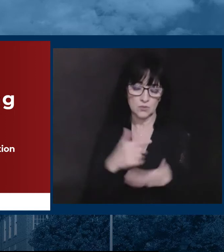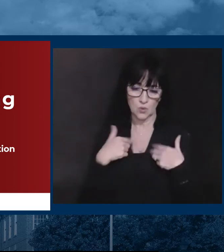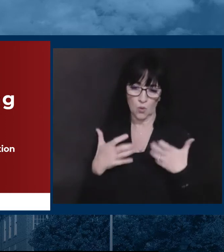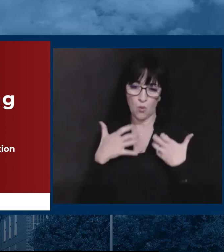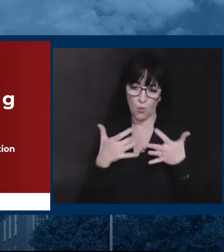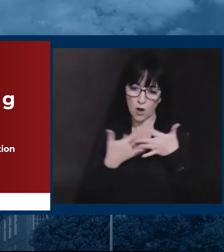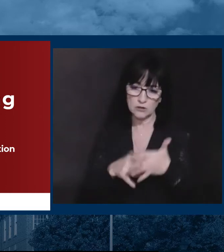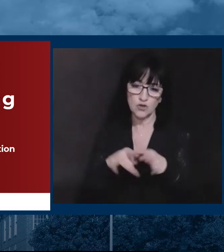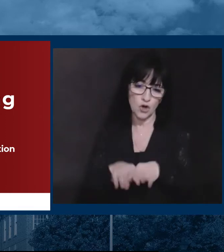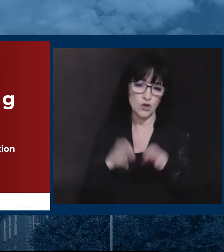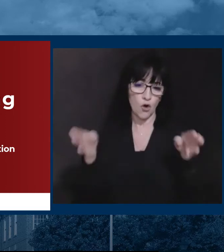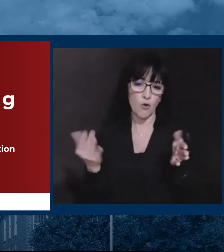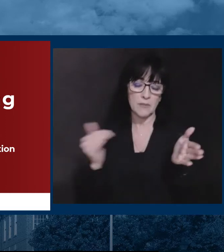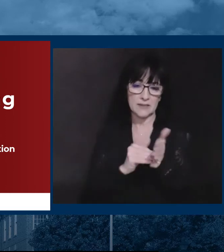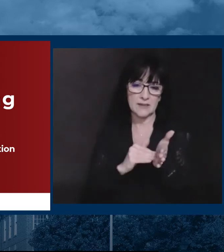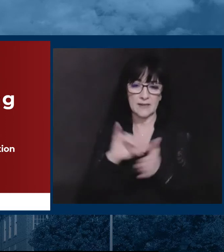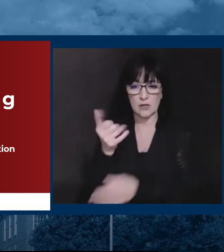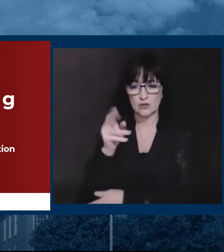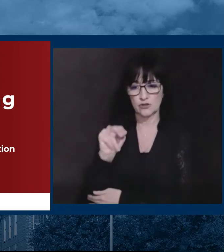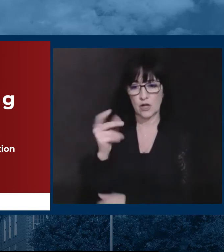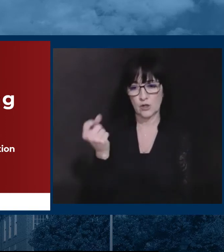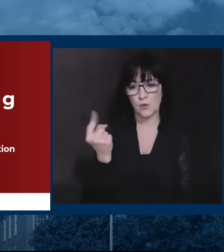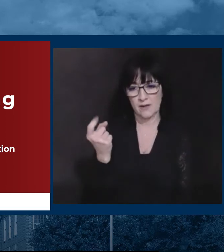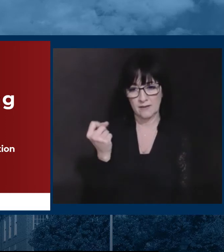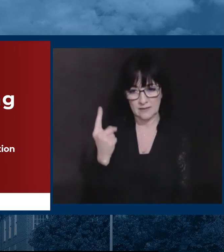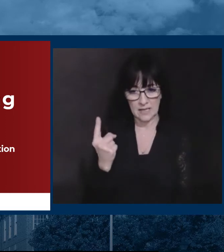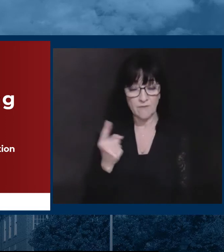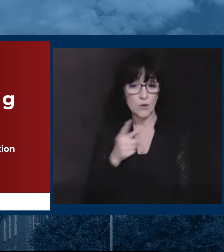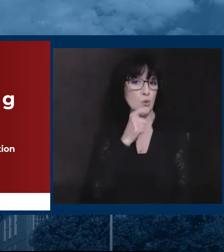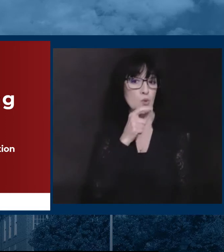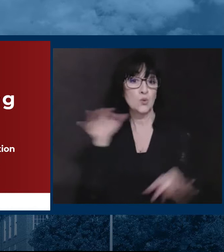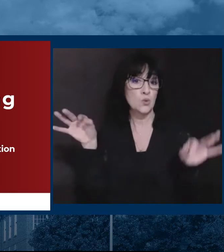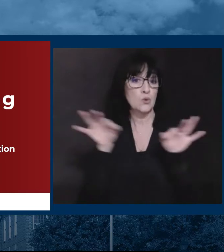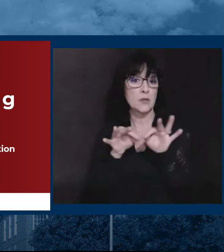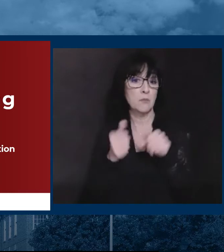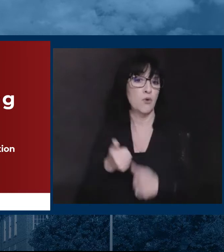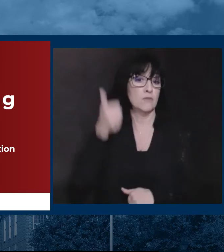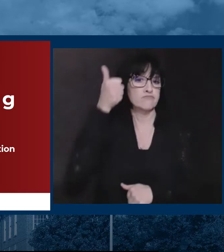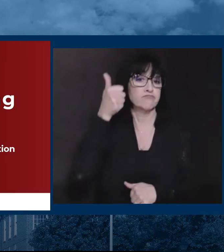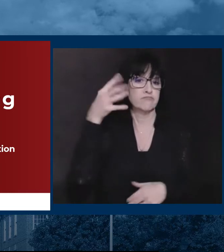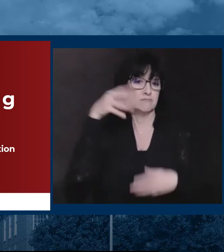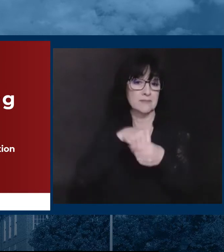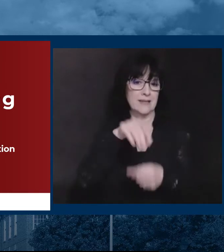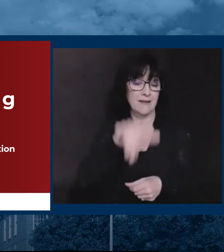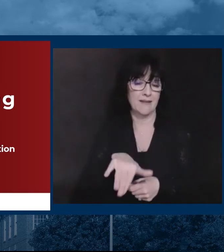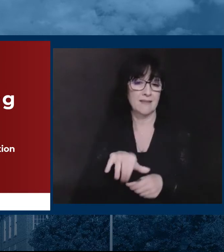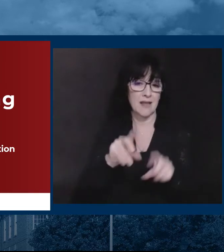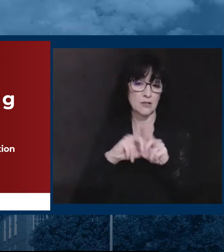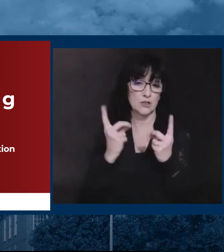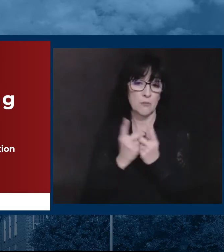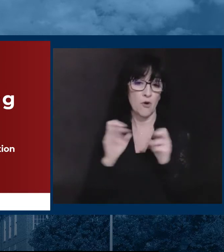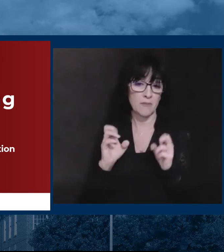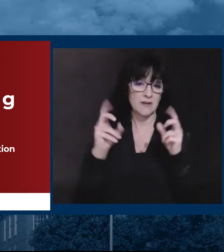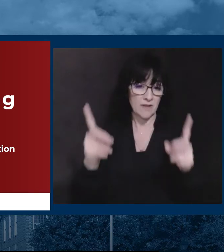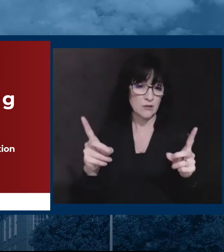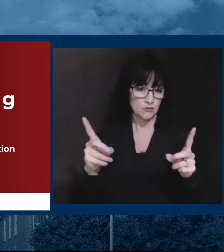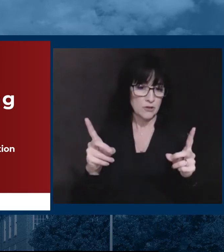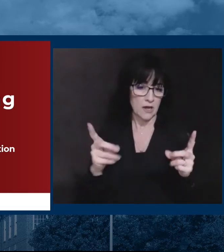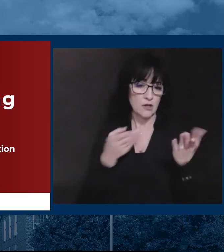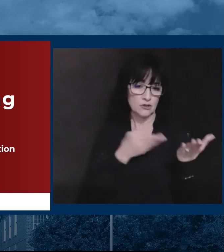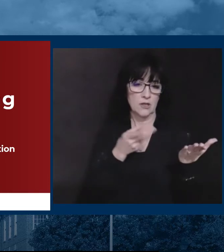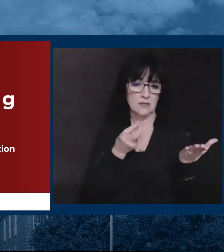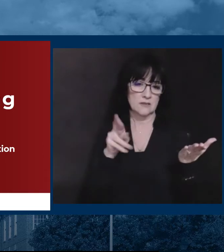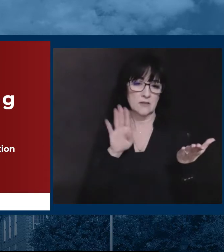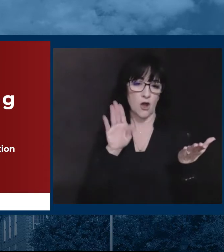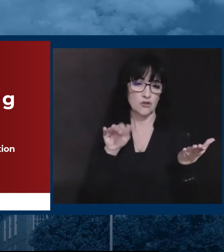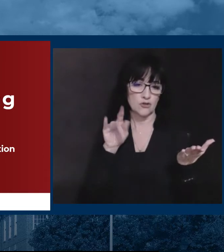11th. Dr. Bunting, thanks for joining us today and for all the work of you and your team, John Sheehan,